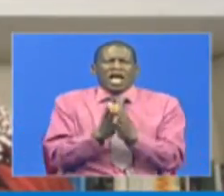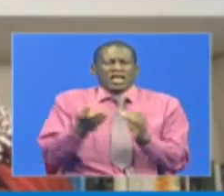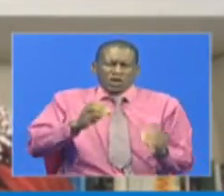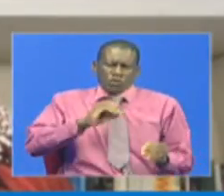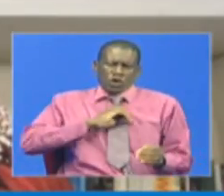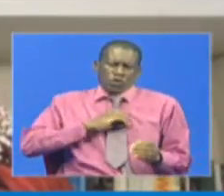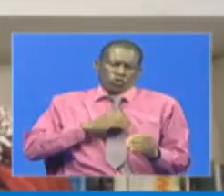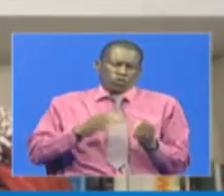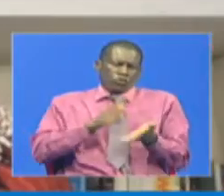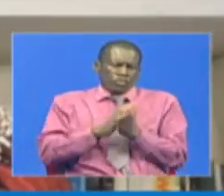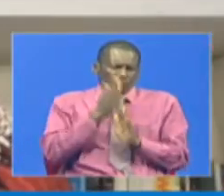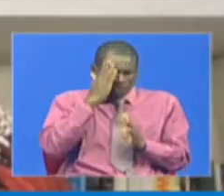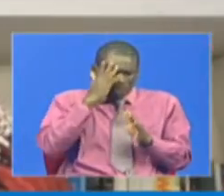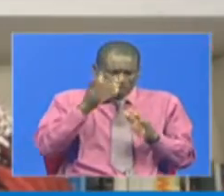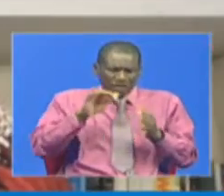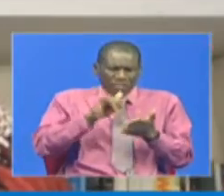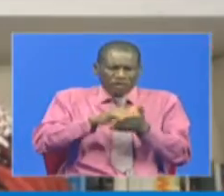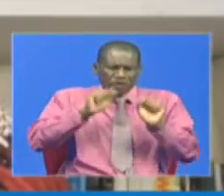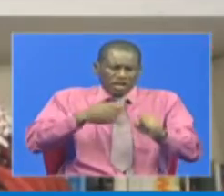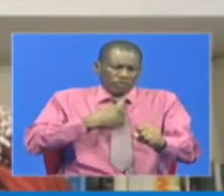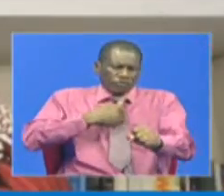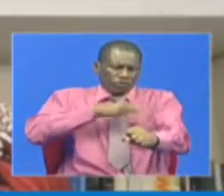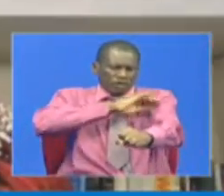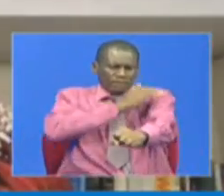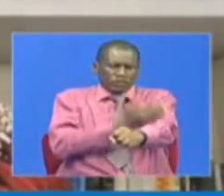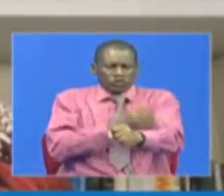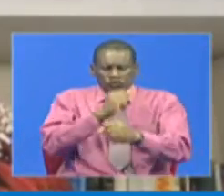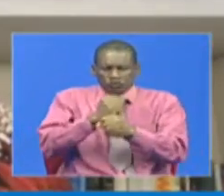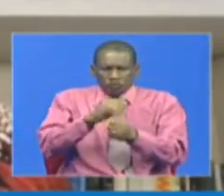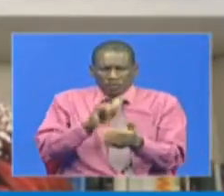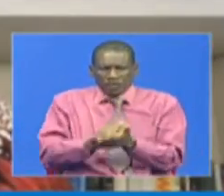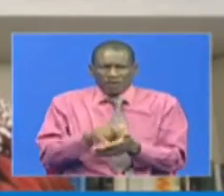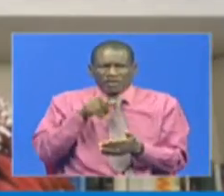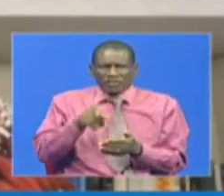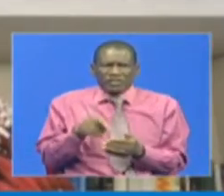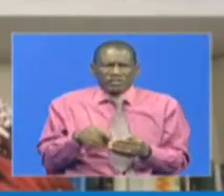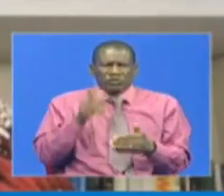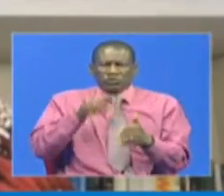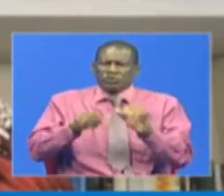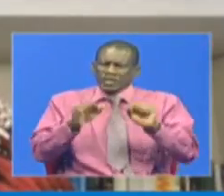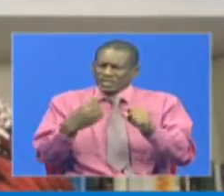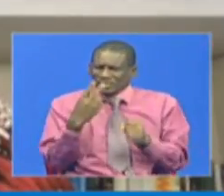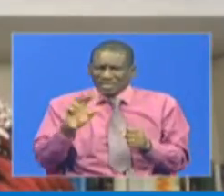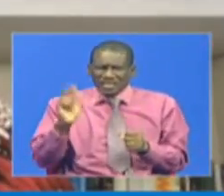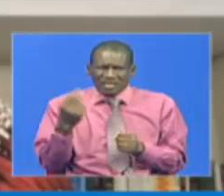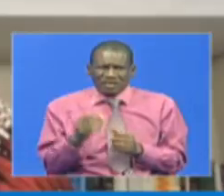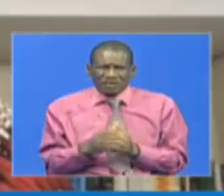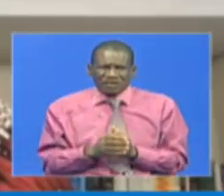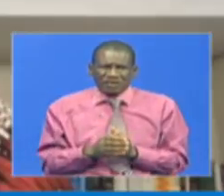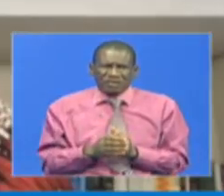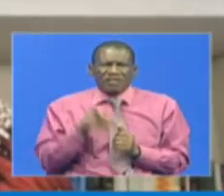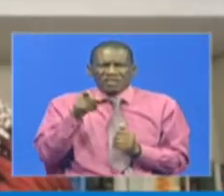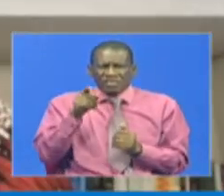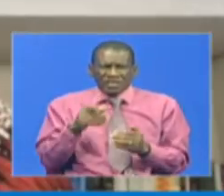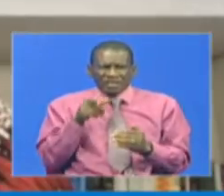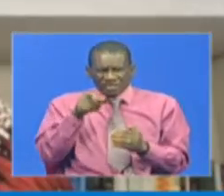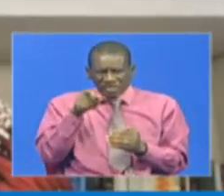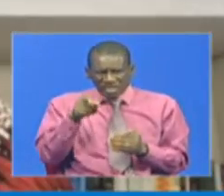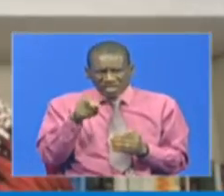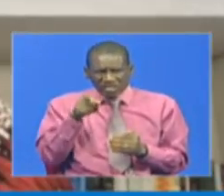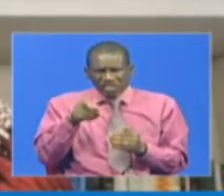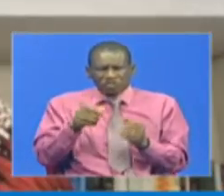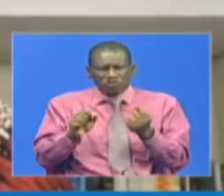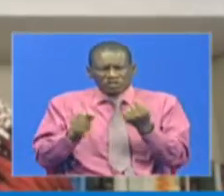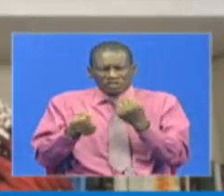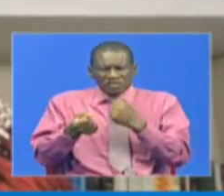capability. And I think this innovativeness that we've seen in Kenya, it was a result, it was a reaction